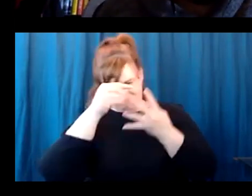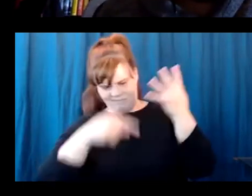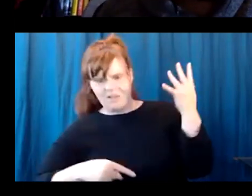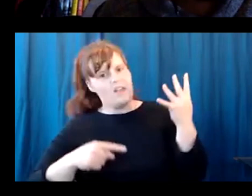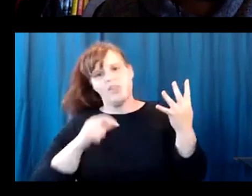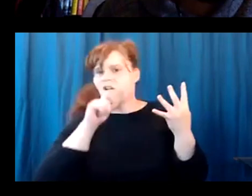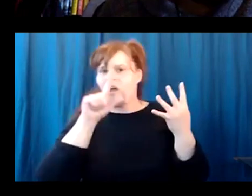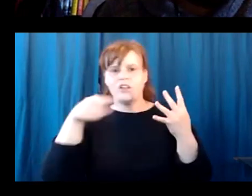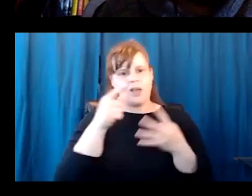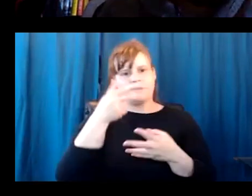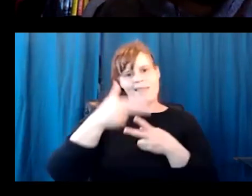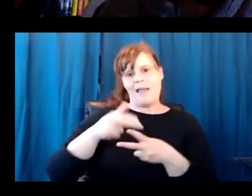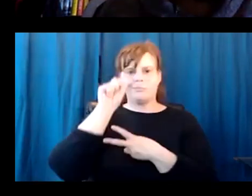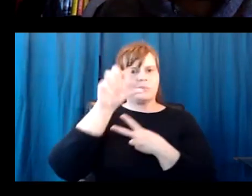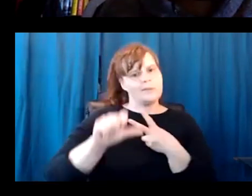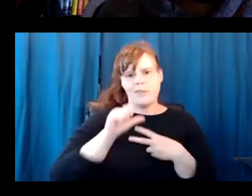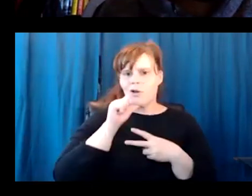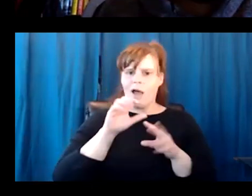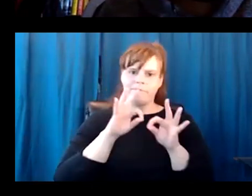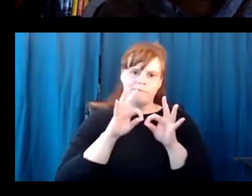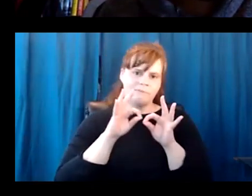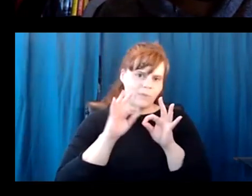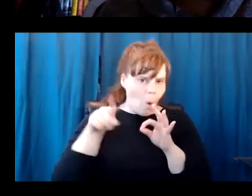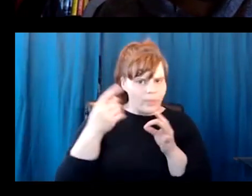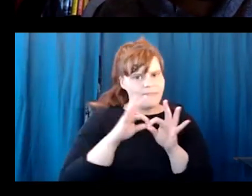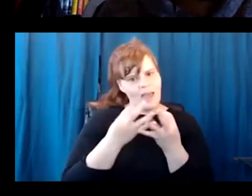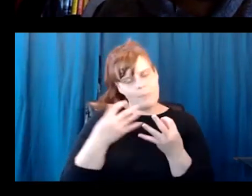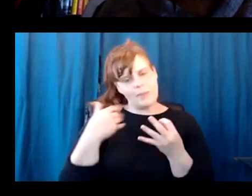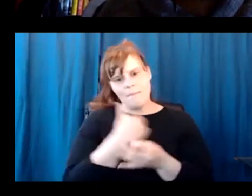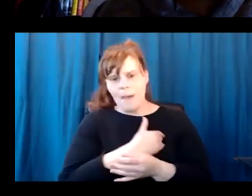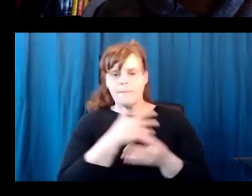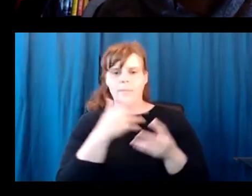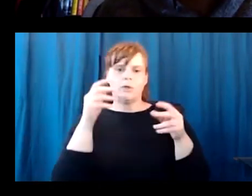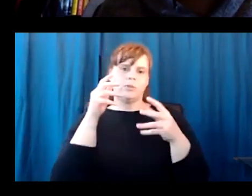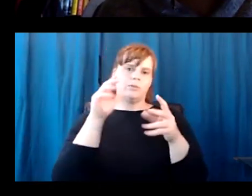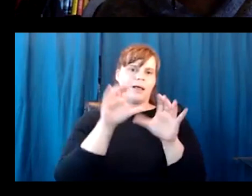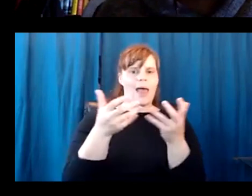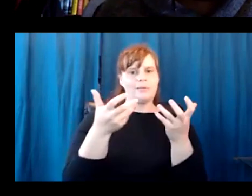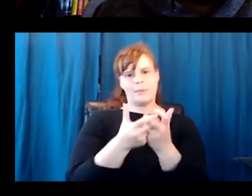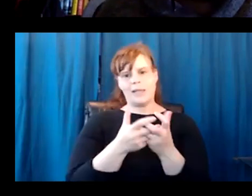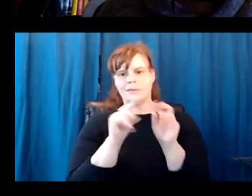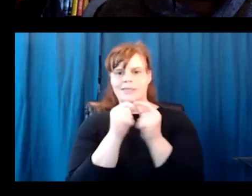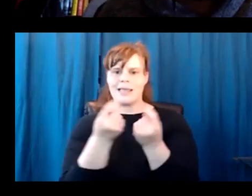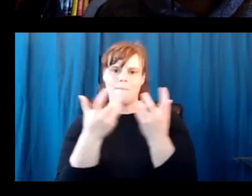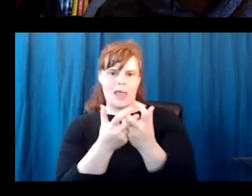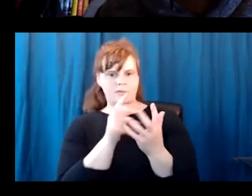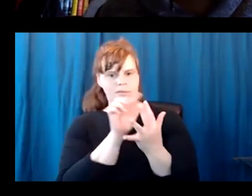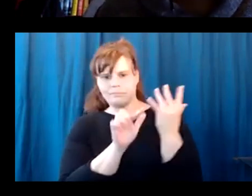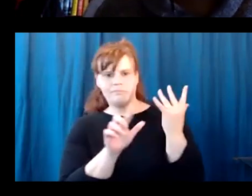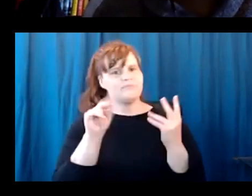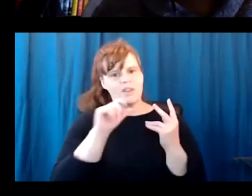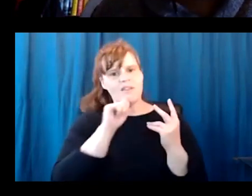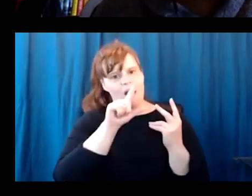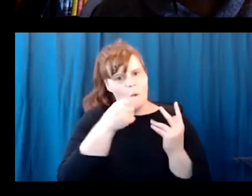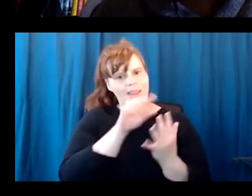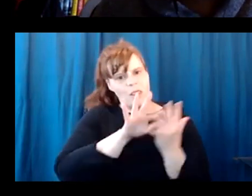loved ones, or former classmates, or work buddies, or teammates. They are alternate realities.